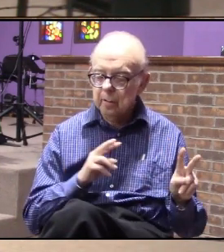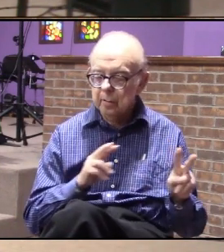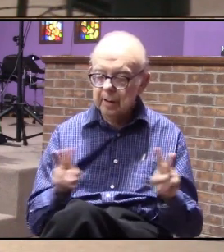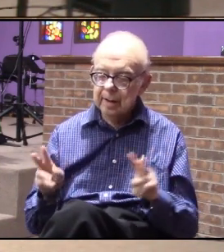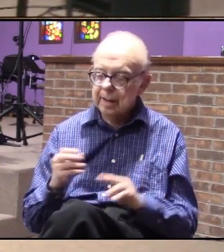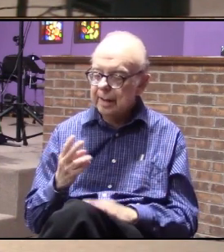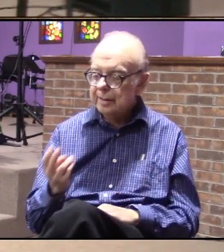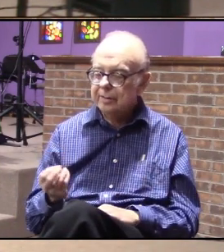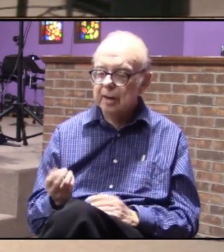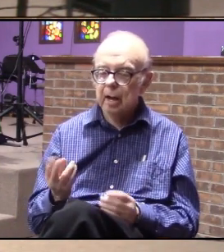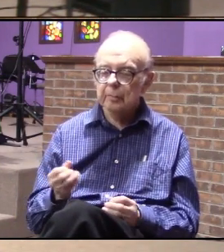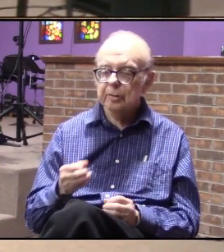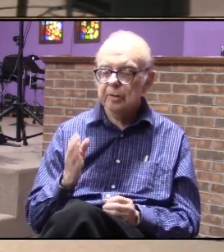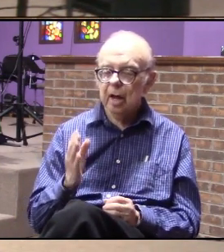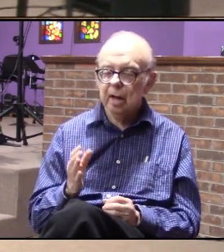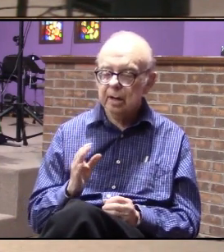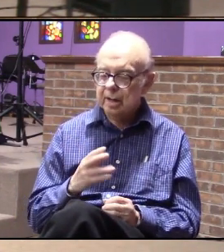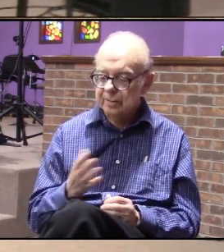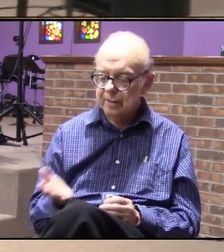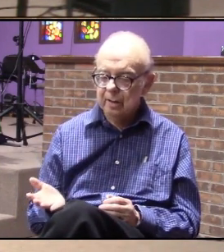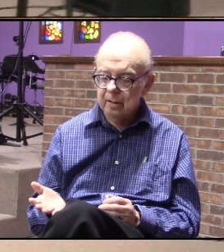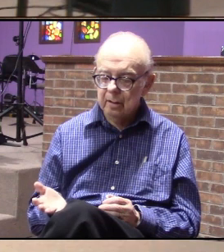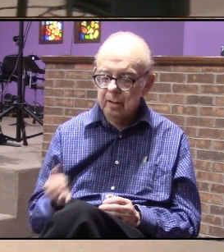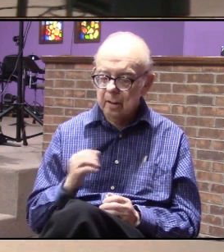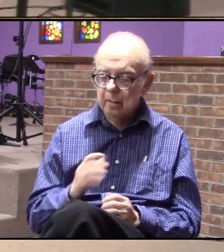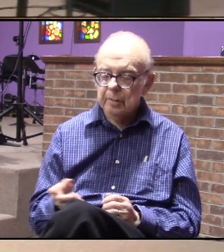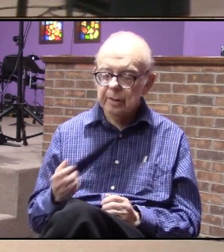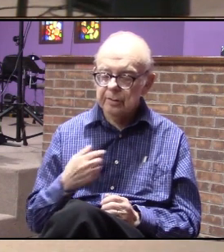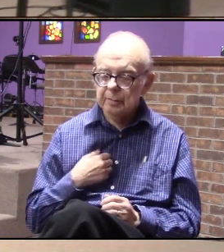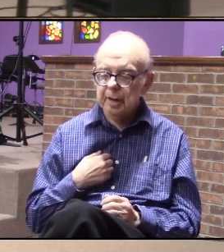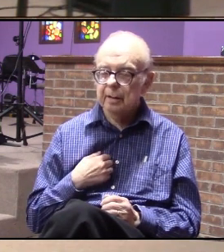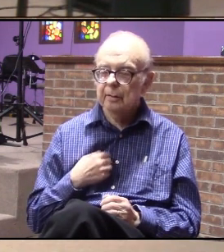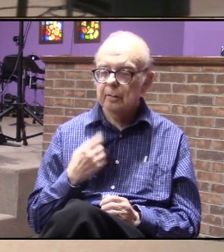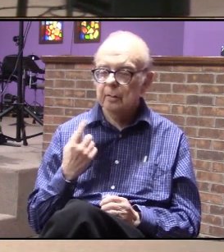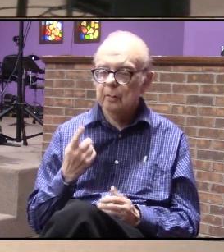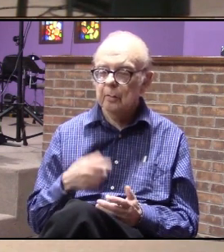how much God is just blessing me with what I need.